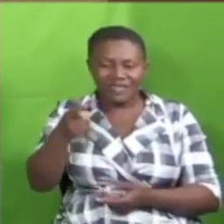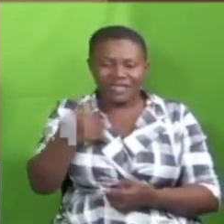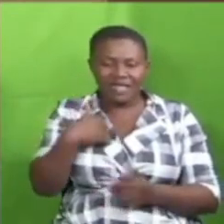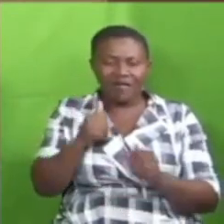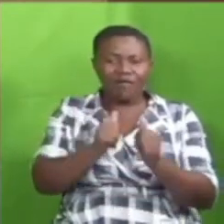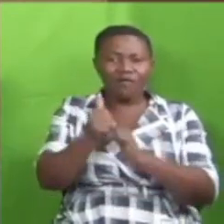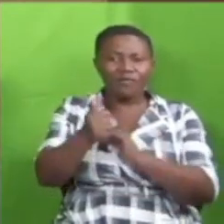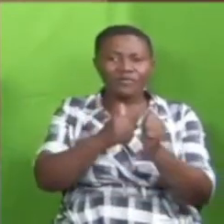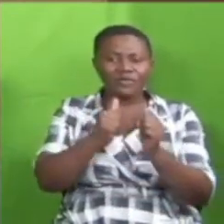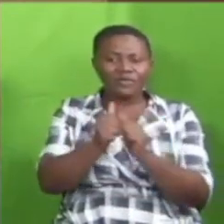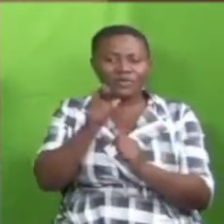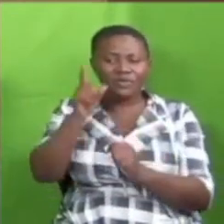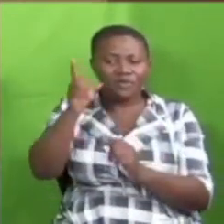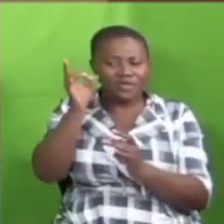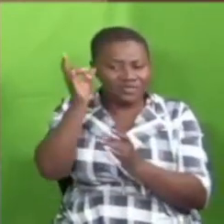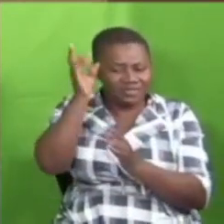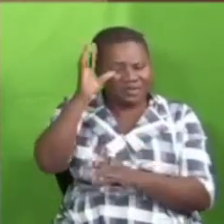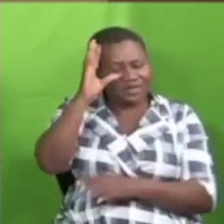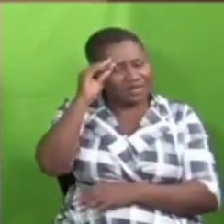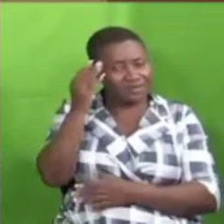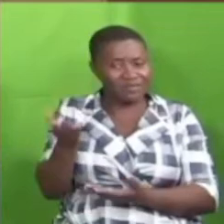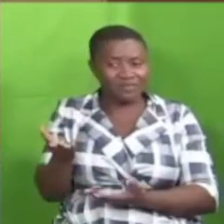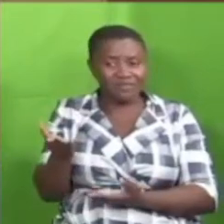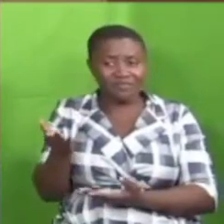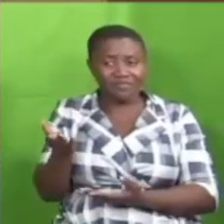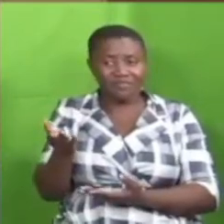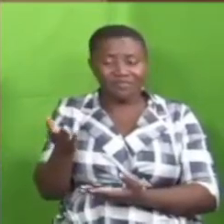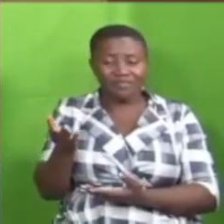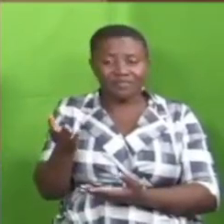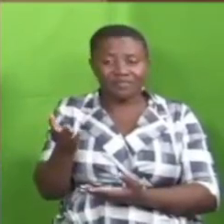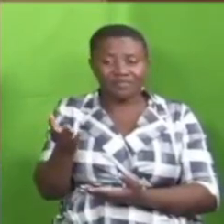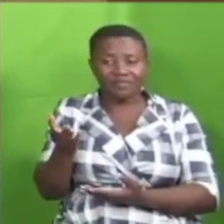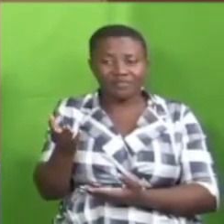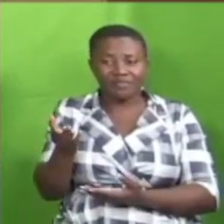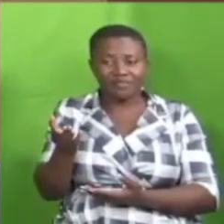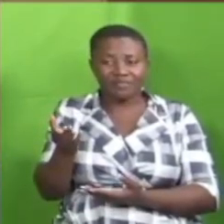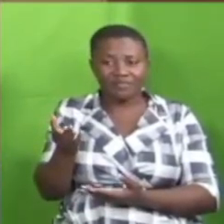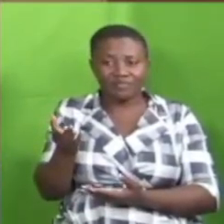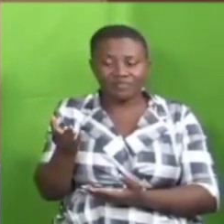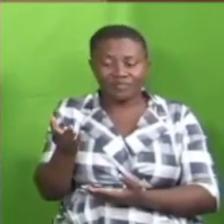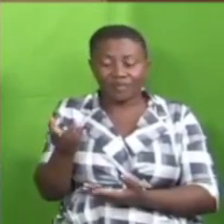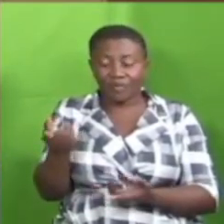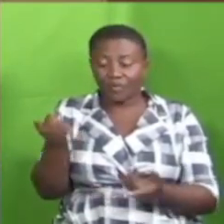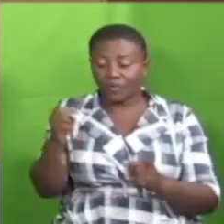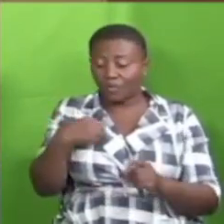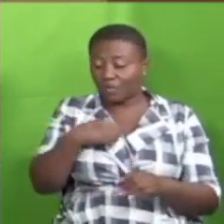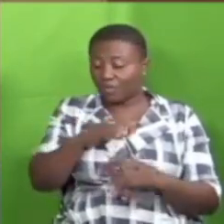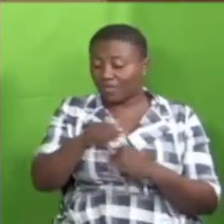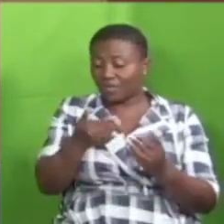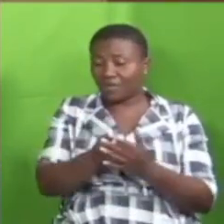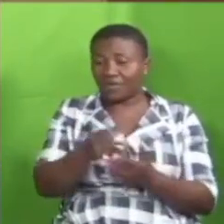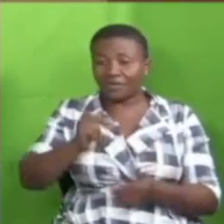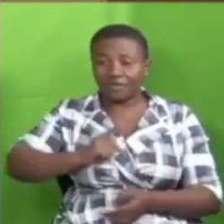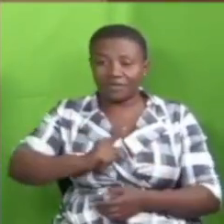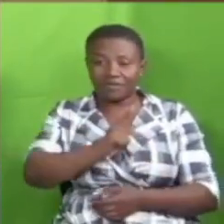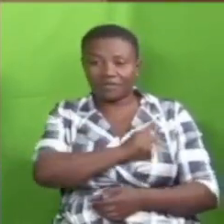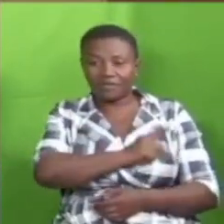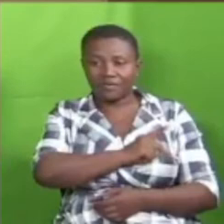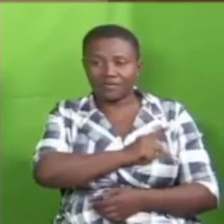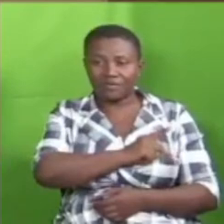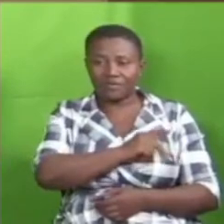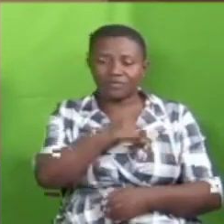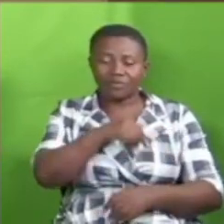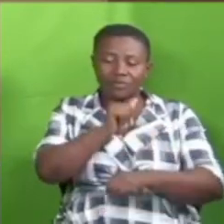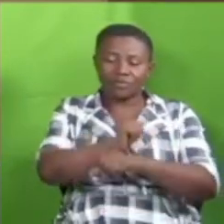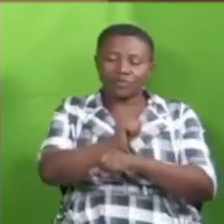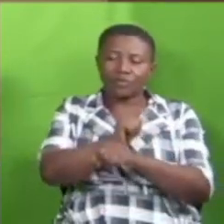dangerous. But frankly, when he won and came to Parliament, Speaker, I happened to work with him on